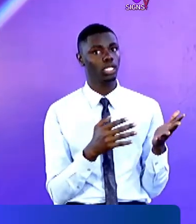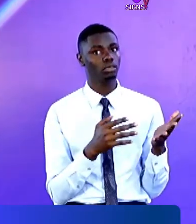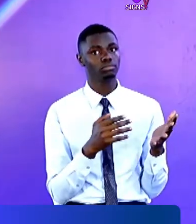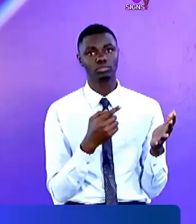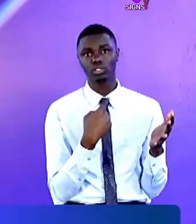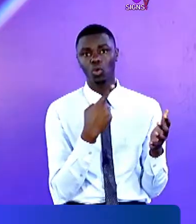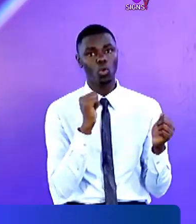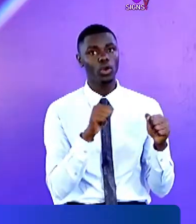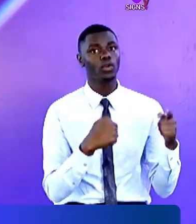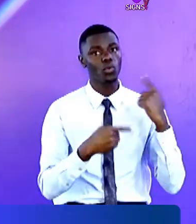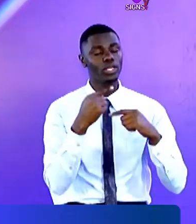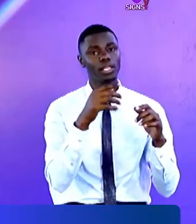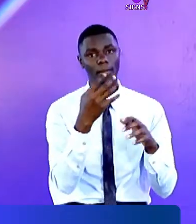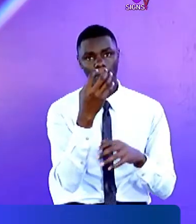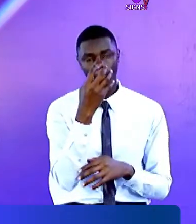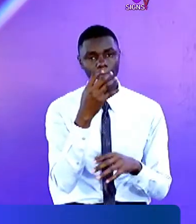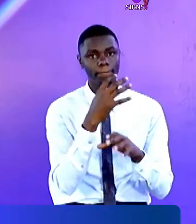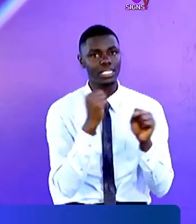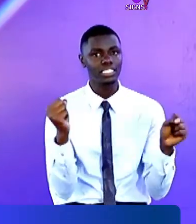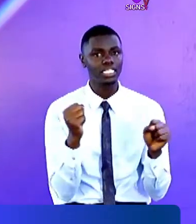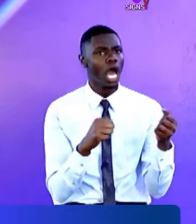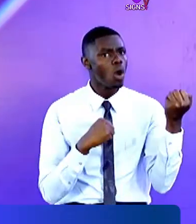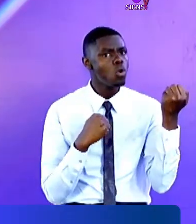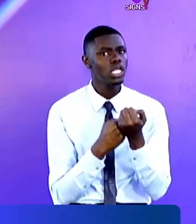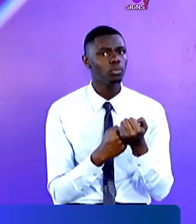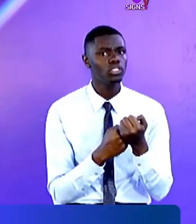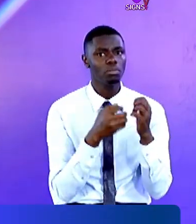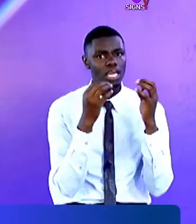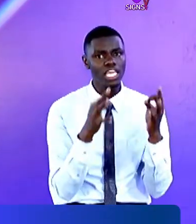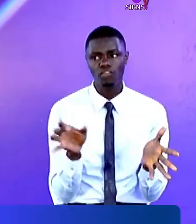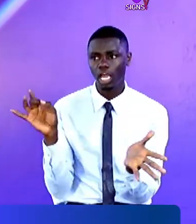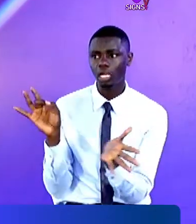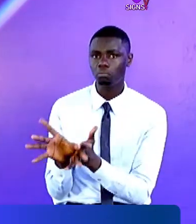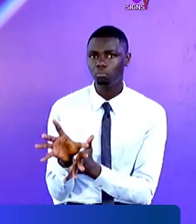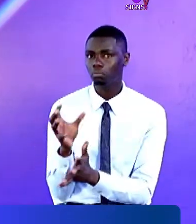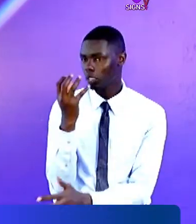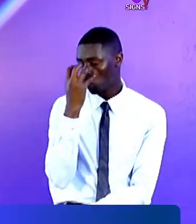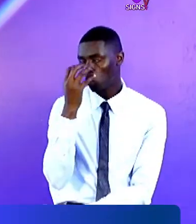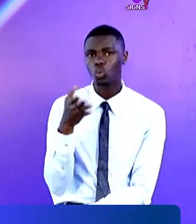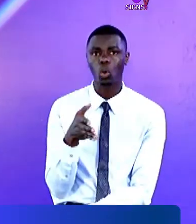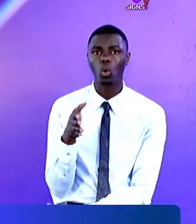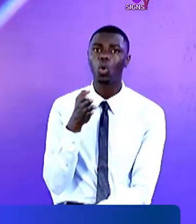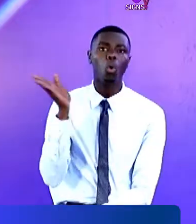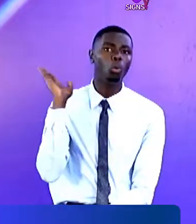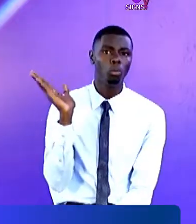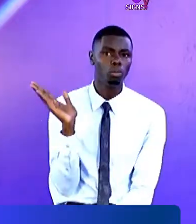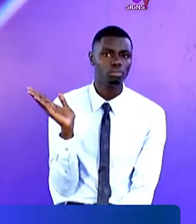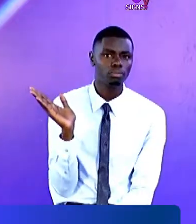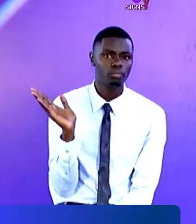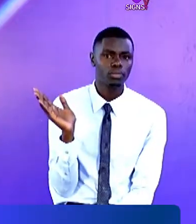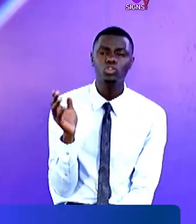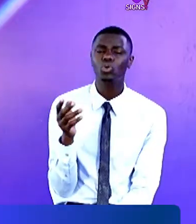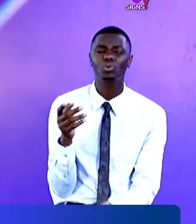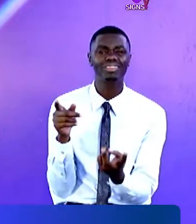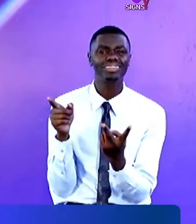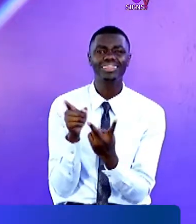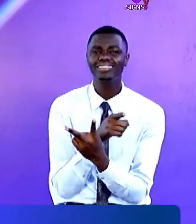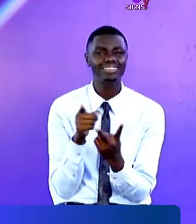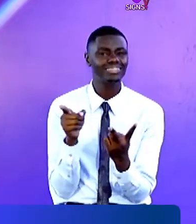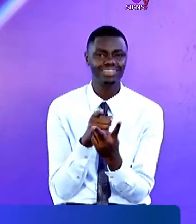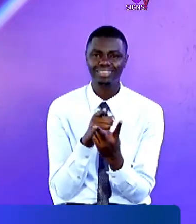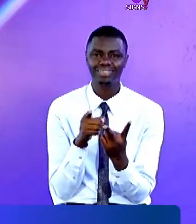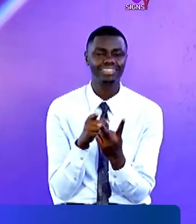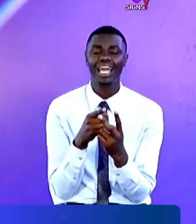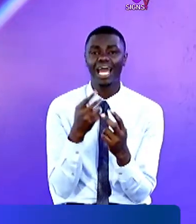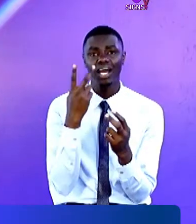win presidency. Then he said, I'll support him so long as he can send William Ruto home. So this doublespeak, I've seen them with so many